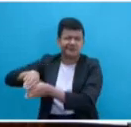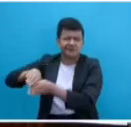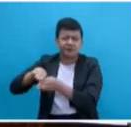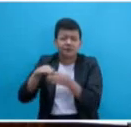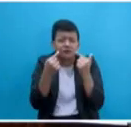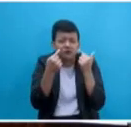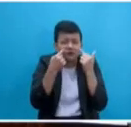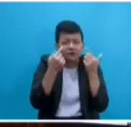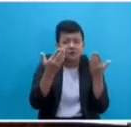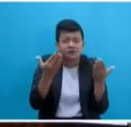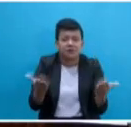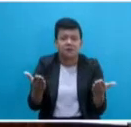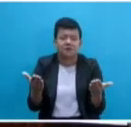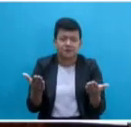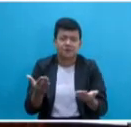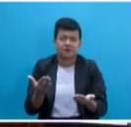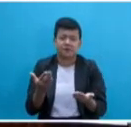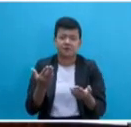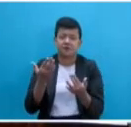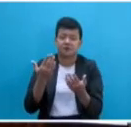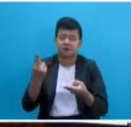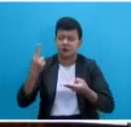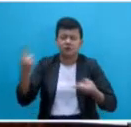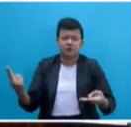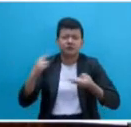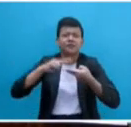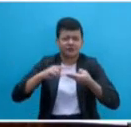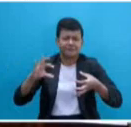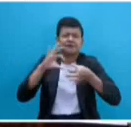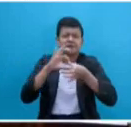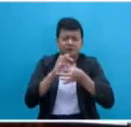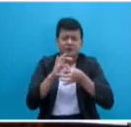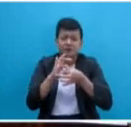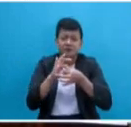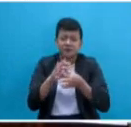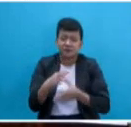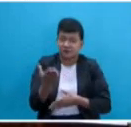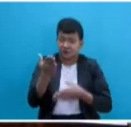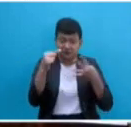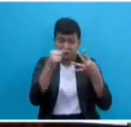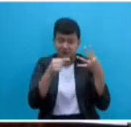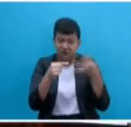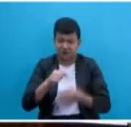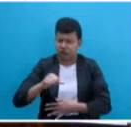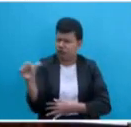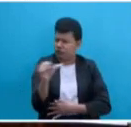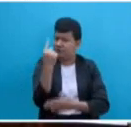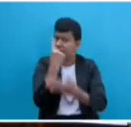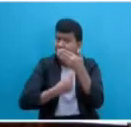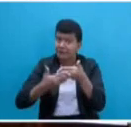and prevail. That is what a head of state should do in a national address, Mr. Speaker, and the